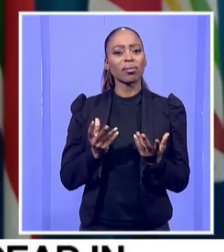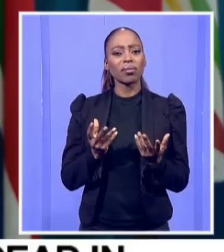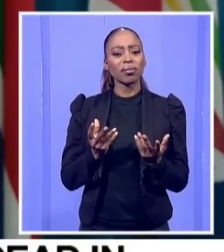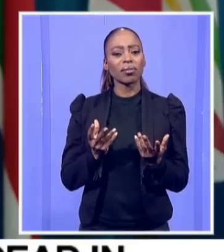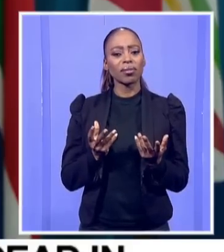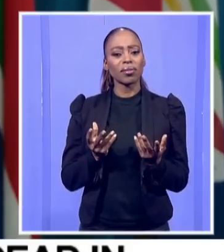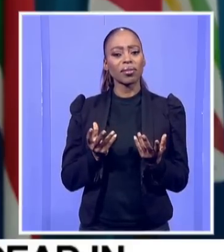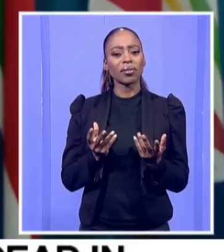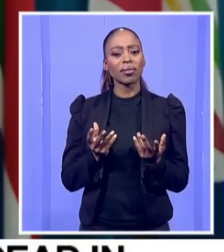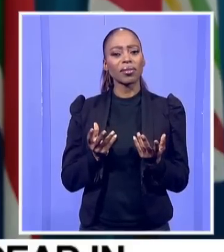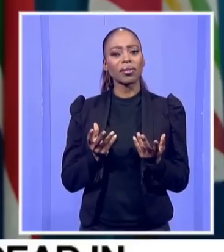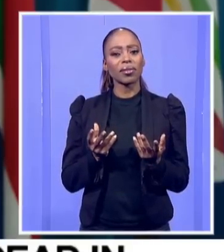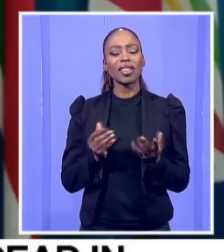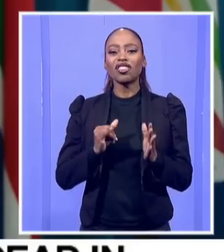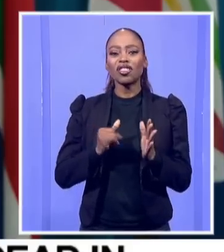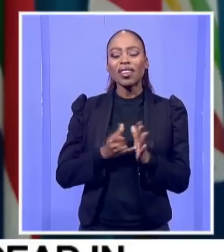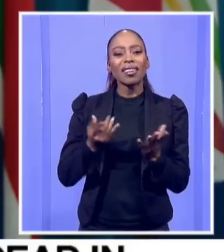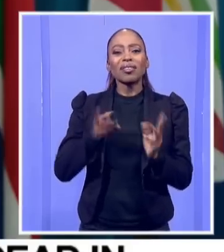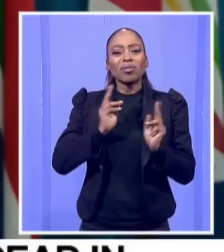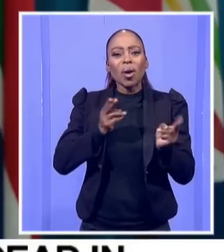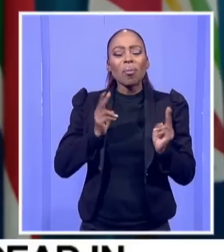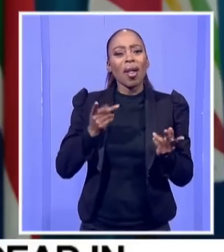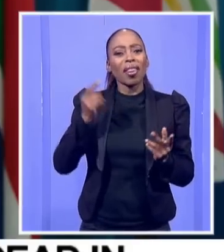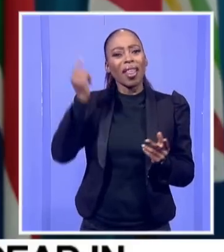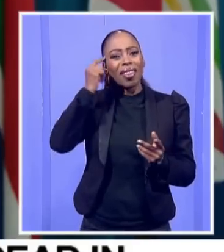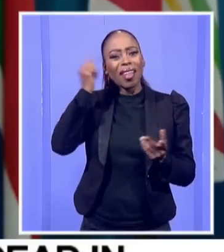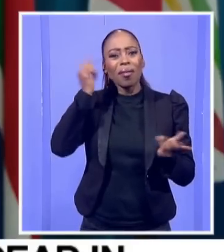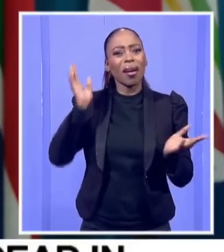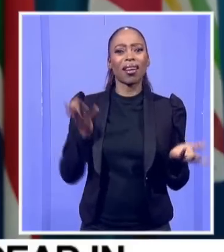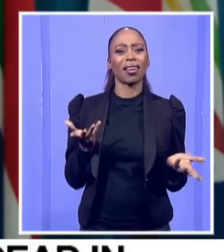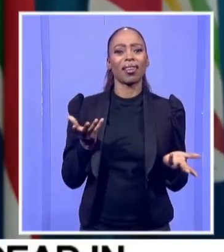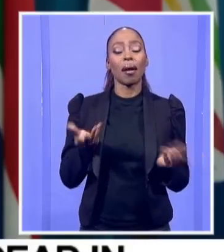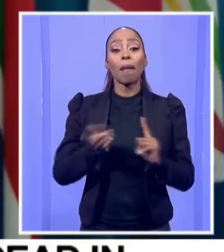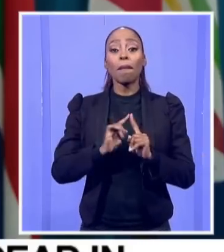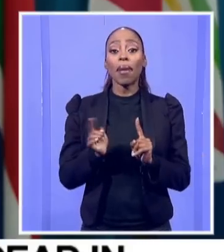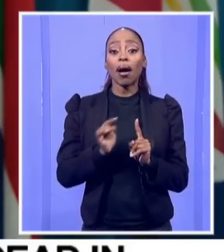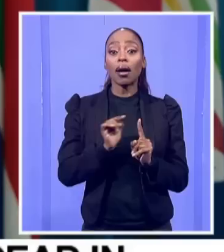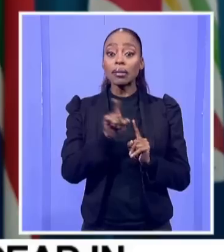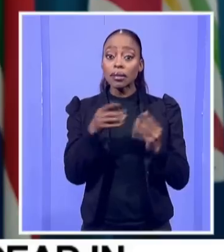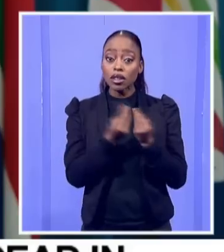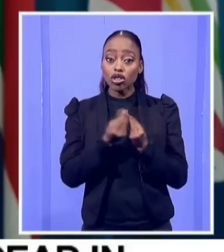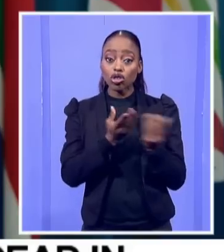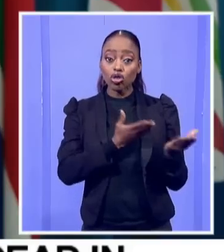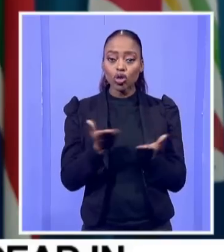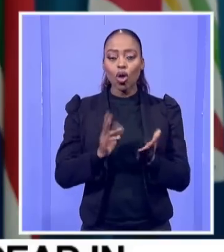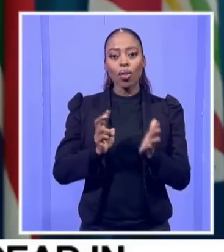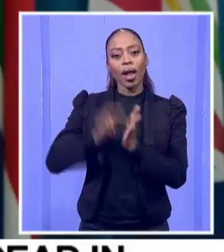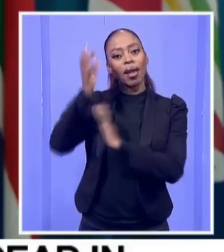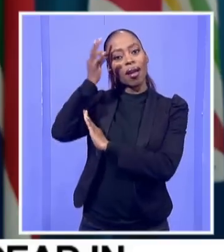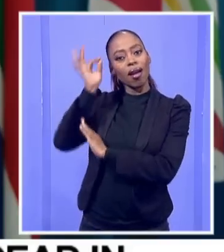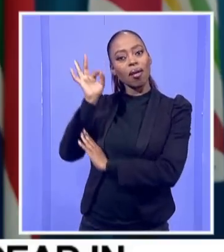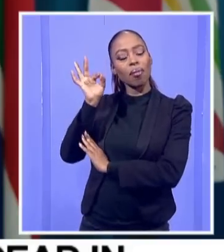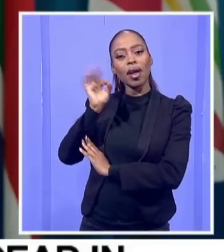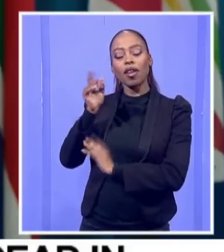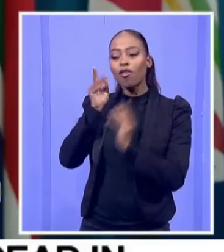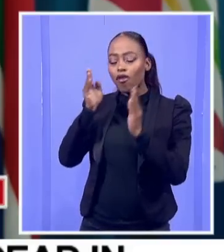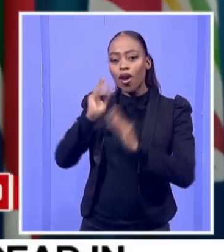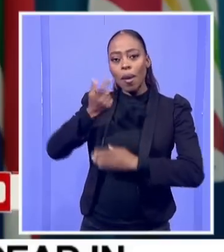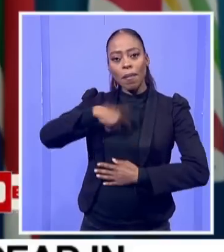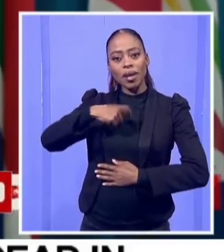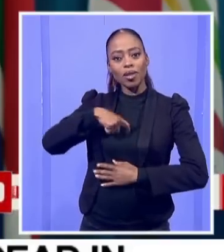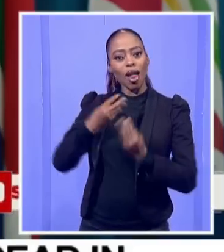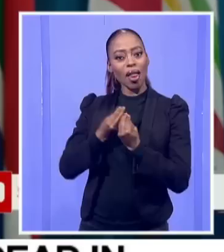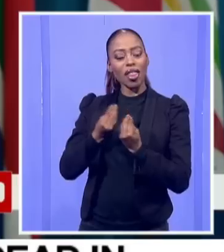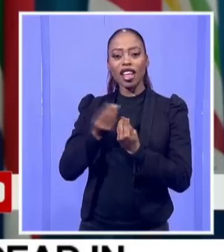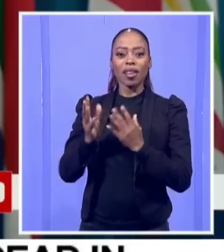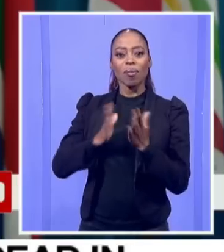They're just good old common sense. But they do require a government that can see past its own desire to cling to